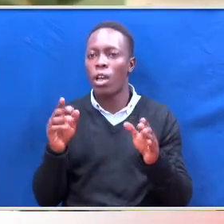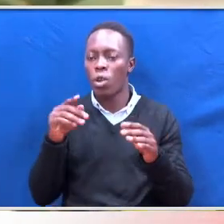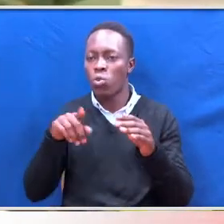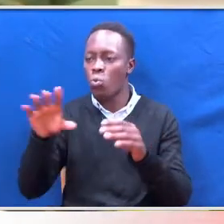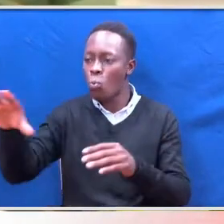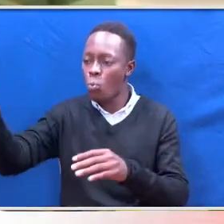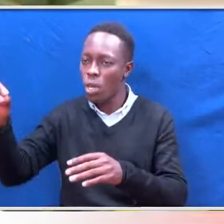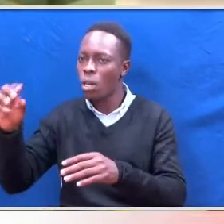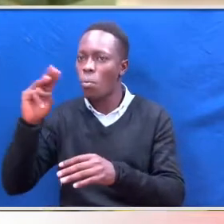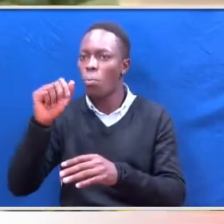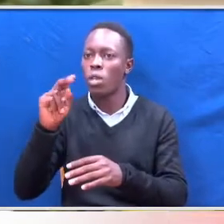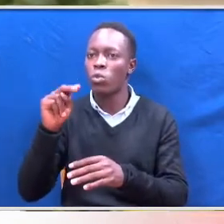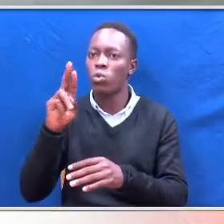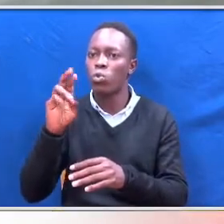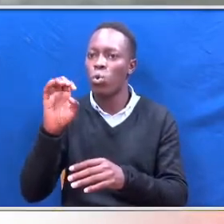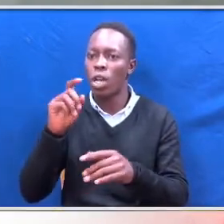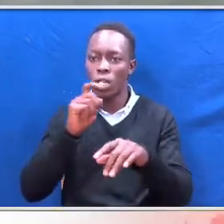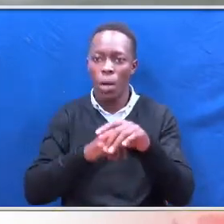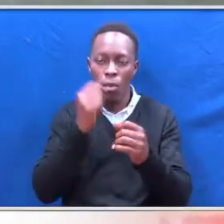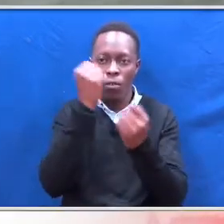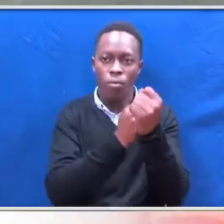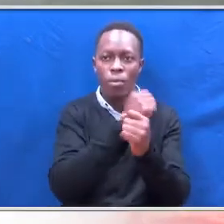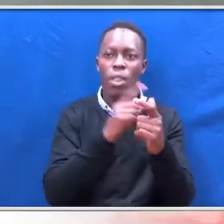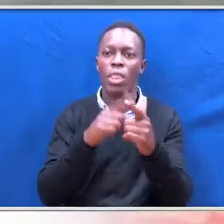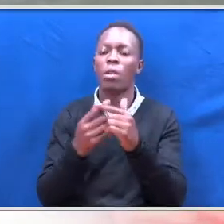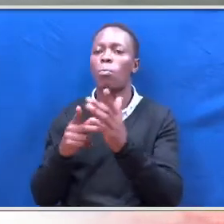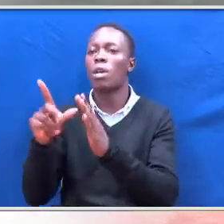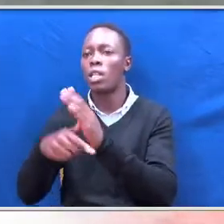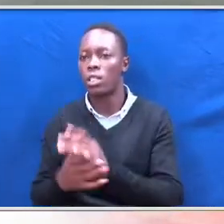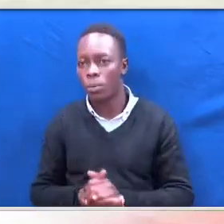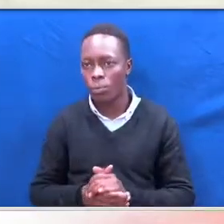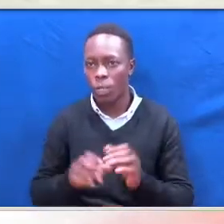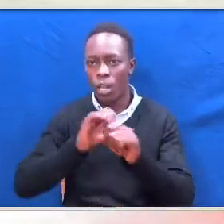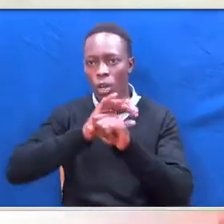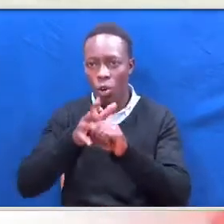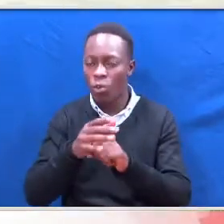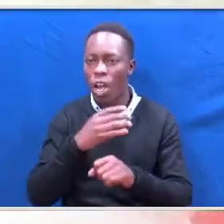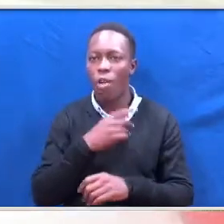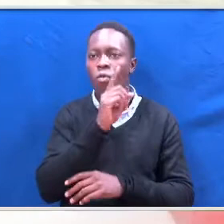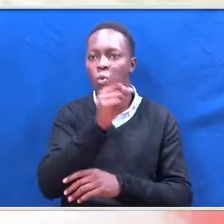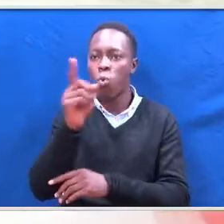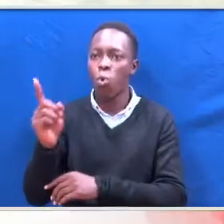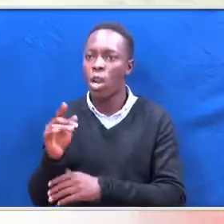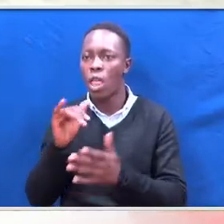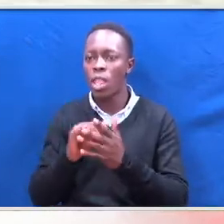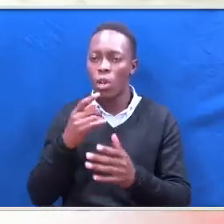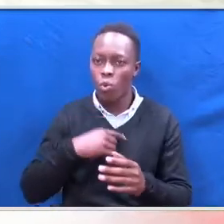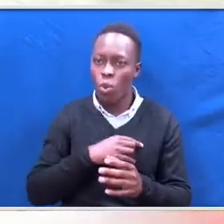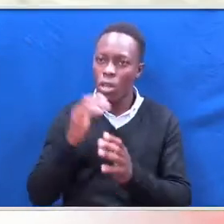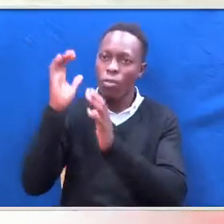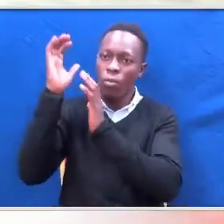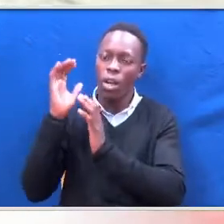fertilizer ukivuna then you pay them. The COVID-19 pandemic has sent a warning that over-reliance on food